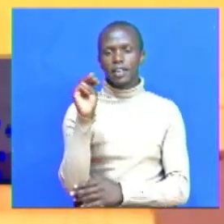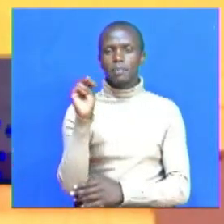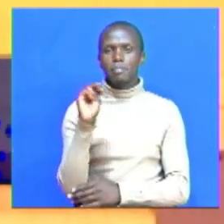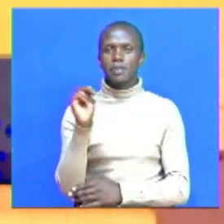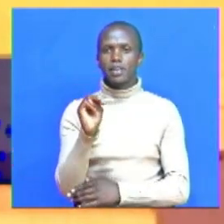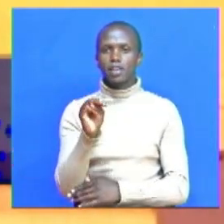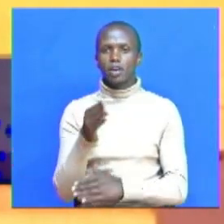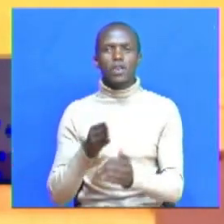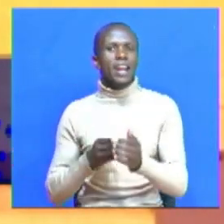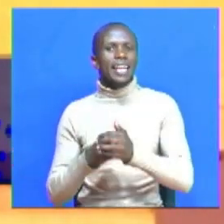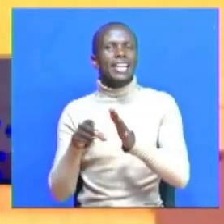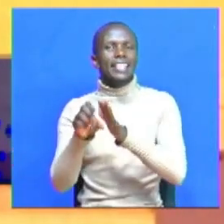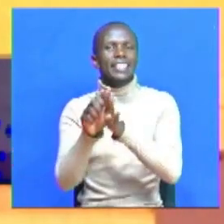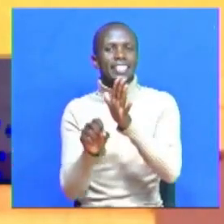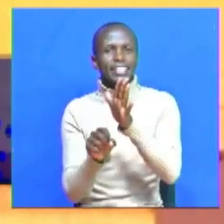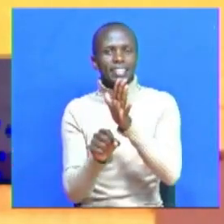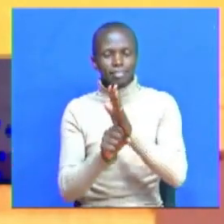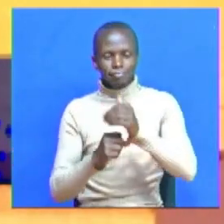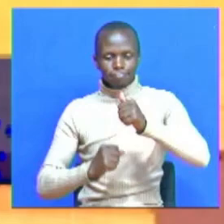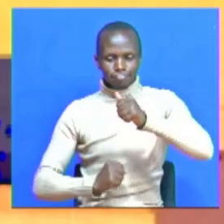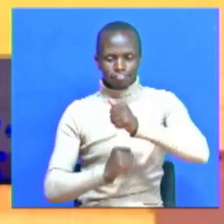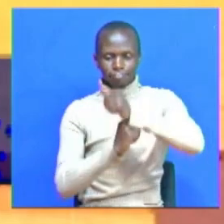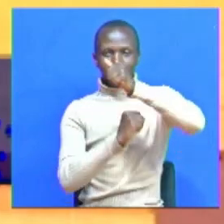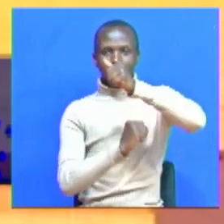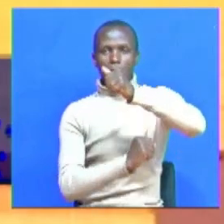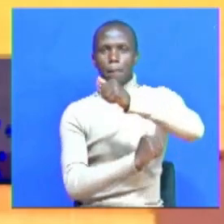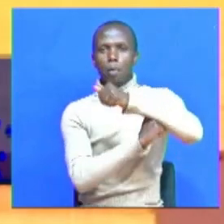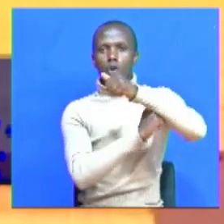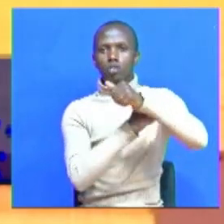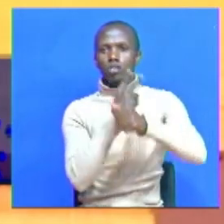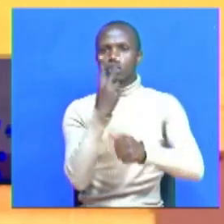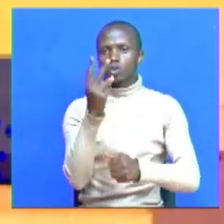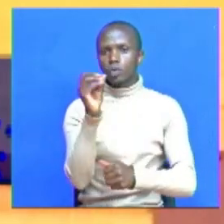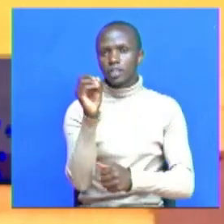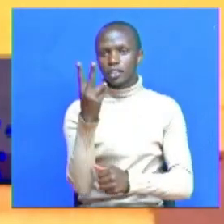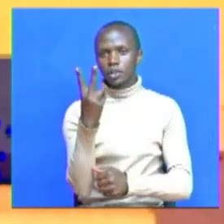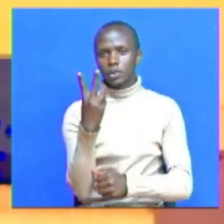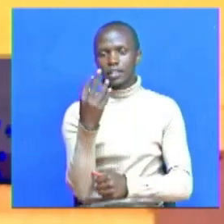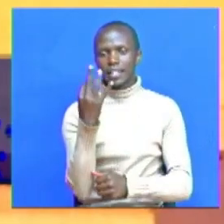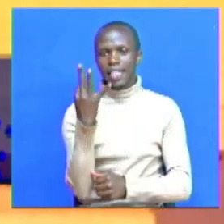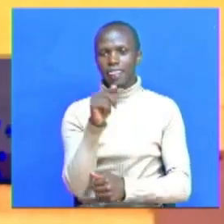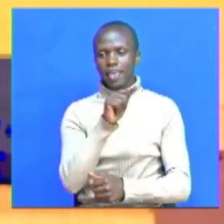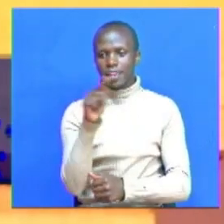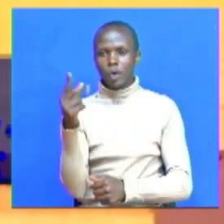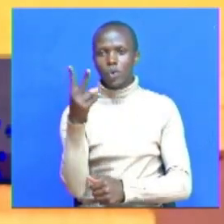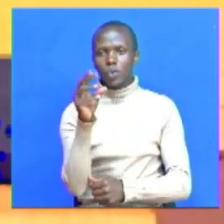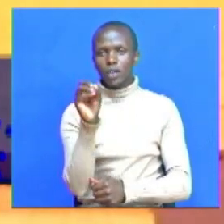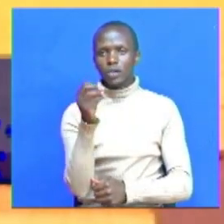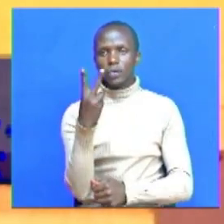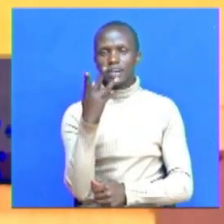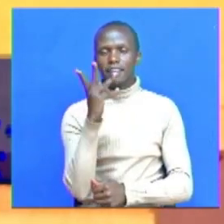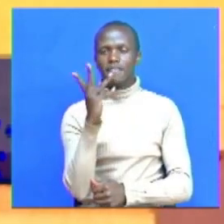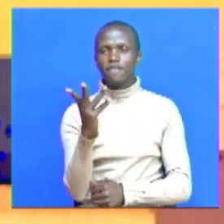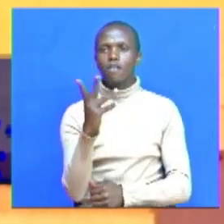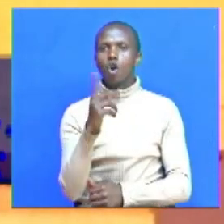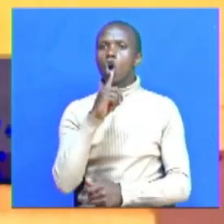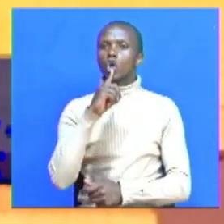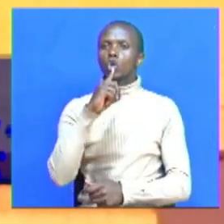industry in the next financial year, but we will build on it and really make sure we